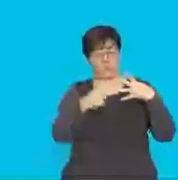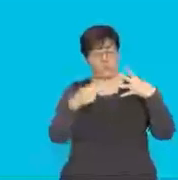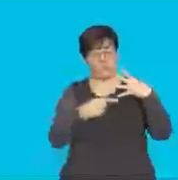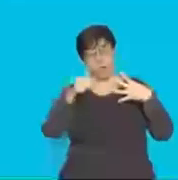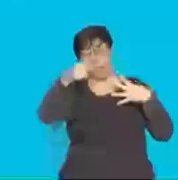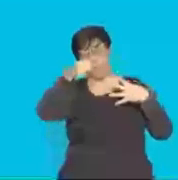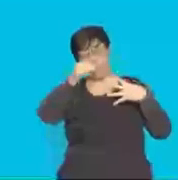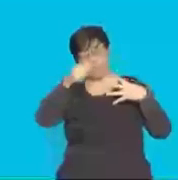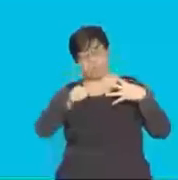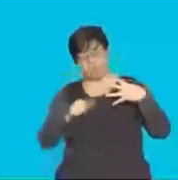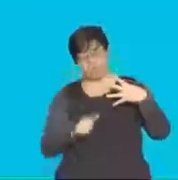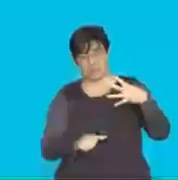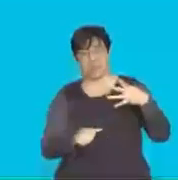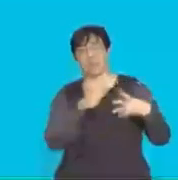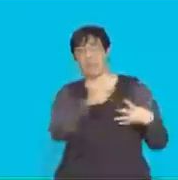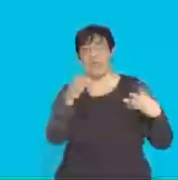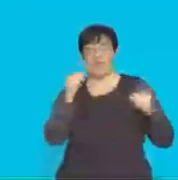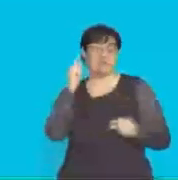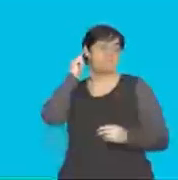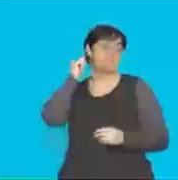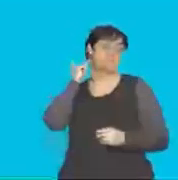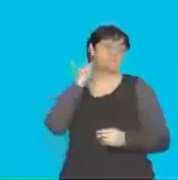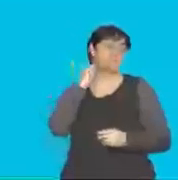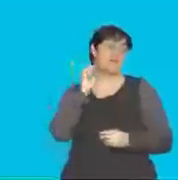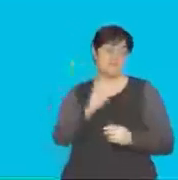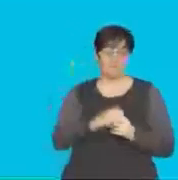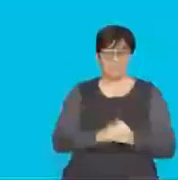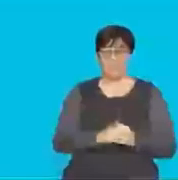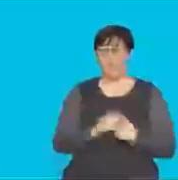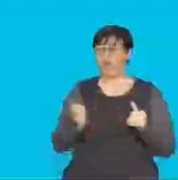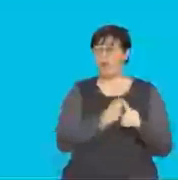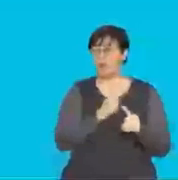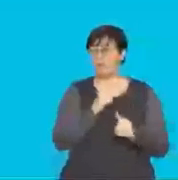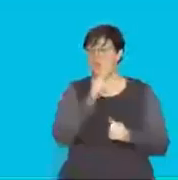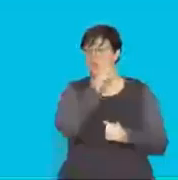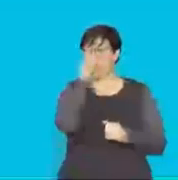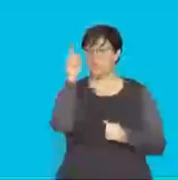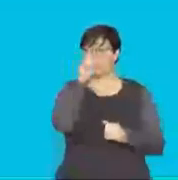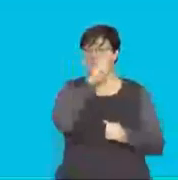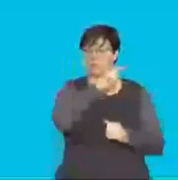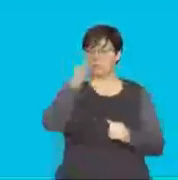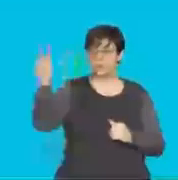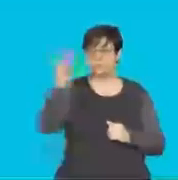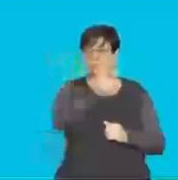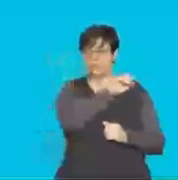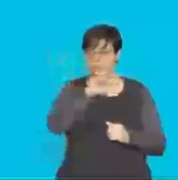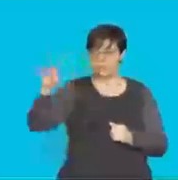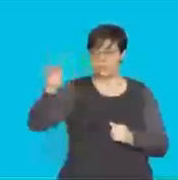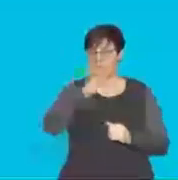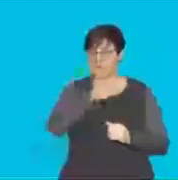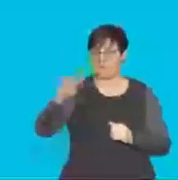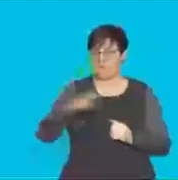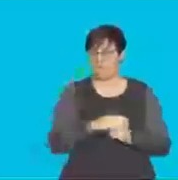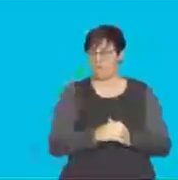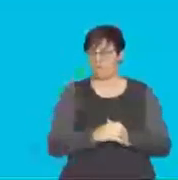females with attached earlobes? Now let's go and count the generations. So that's the 1st generation, the